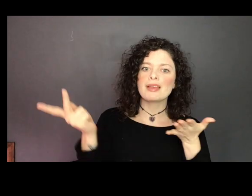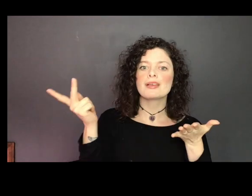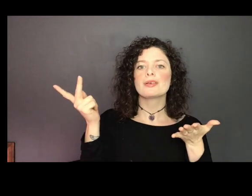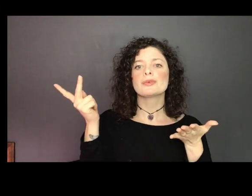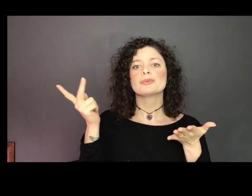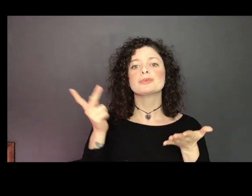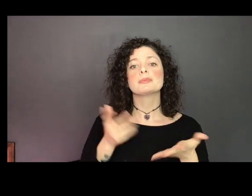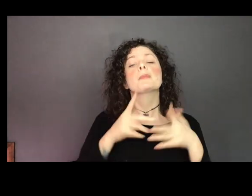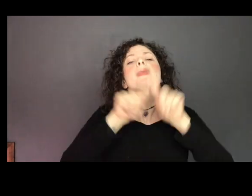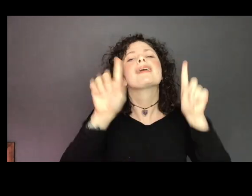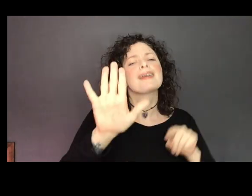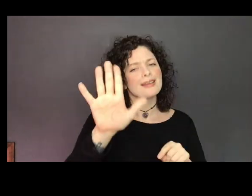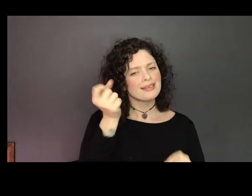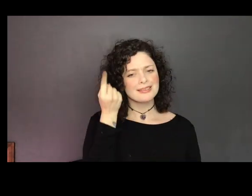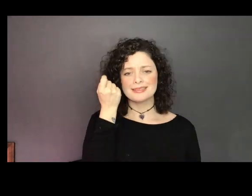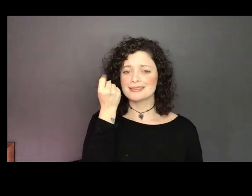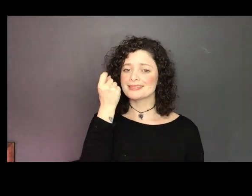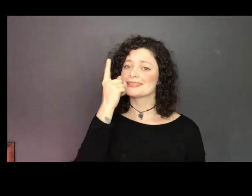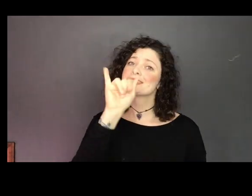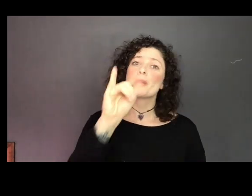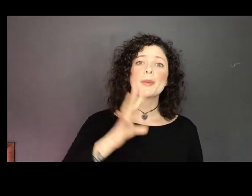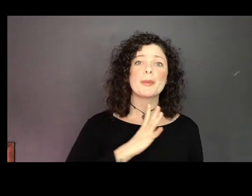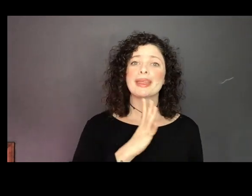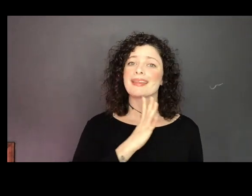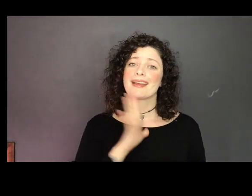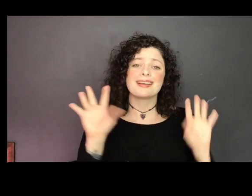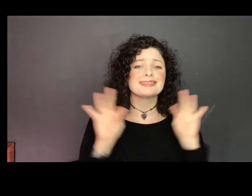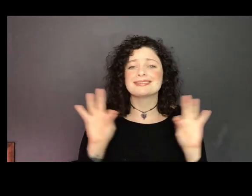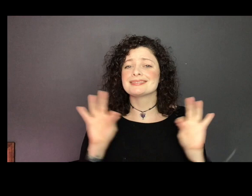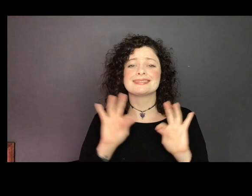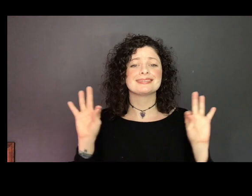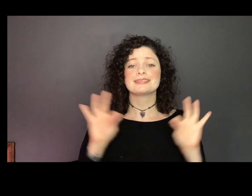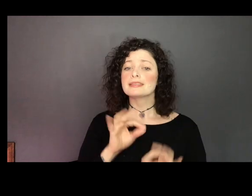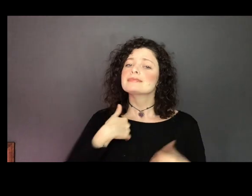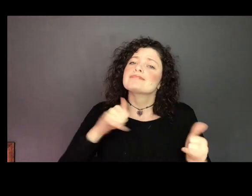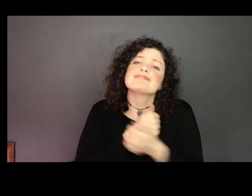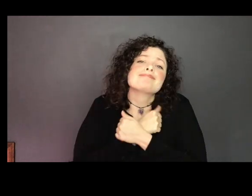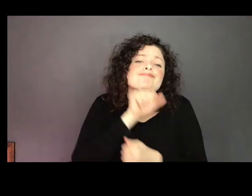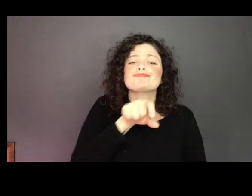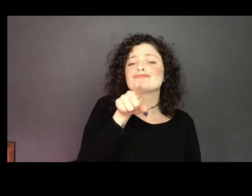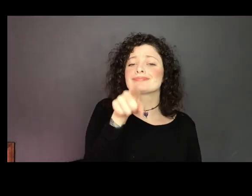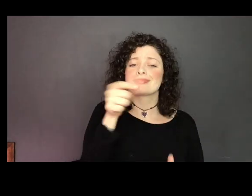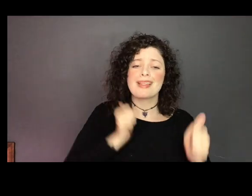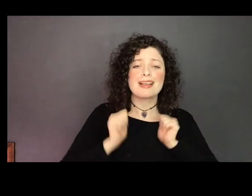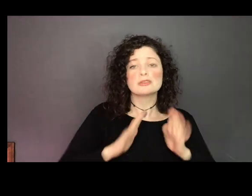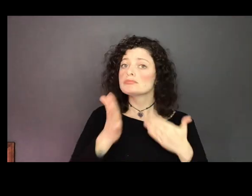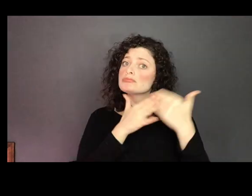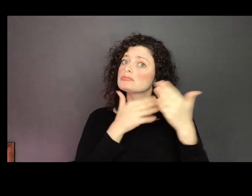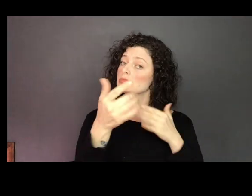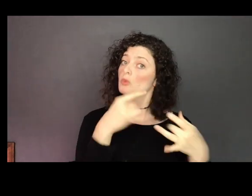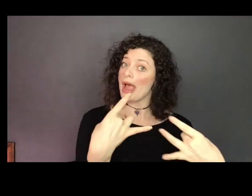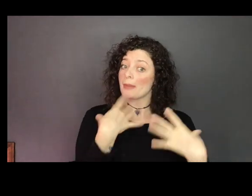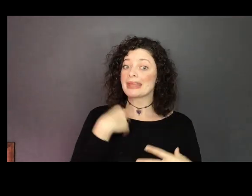is. But hey, it's okay, I still love you, actor, so